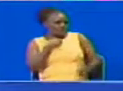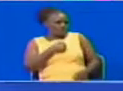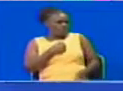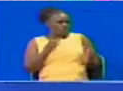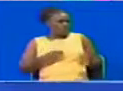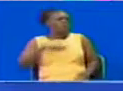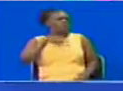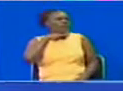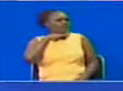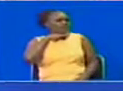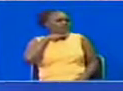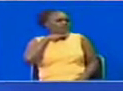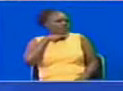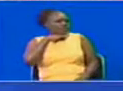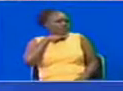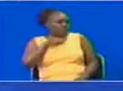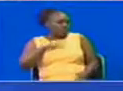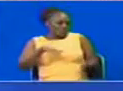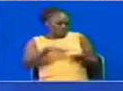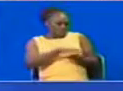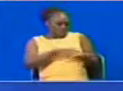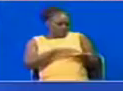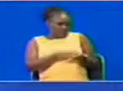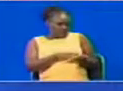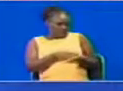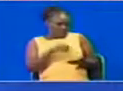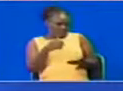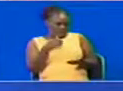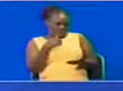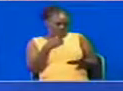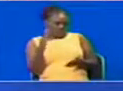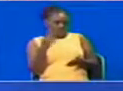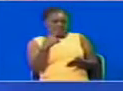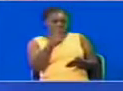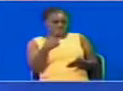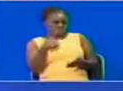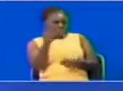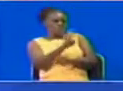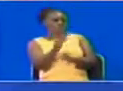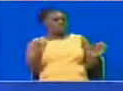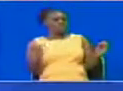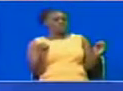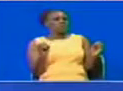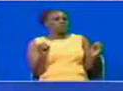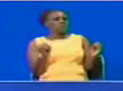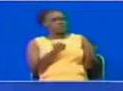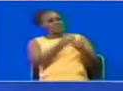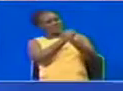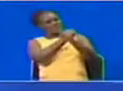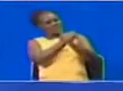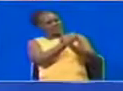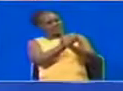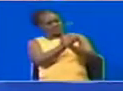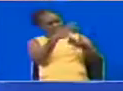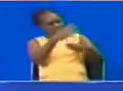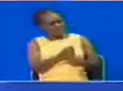you be condemning the patient? So this is now the watchman saying, I wasn't guarding. Mm-hmm. Sorry. So do we trust what then the watchman is saying